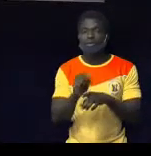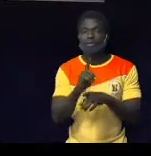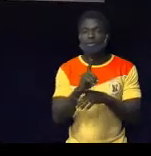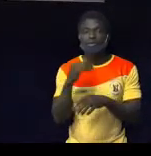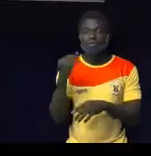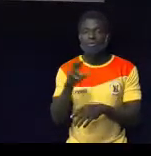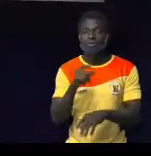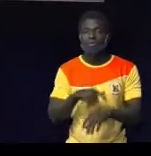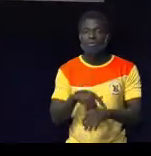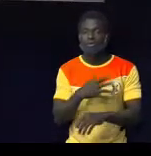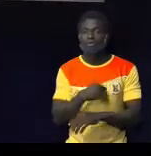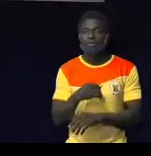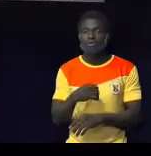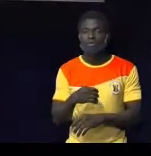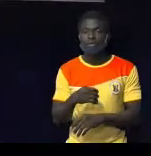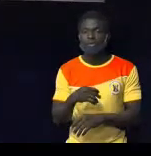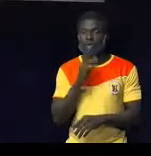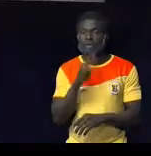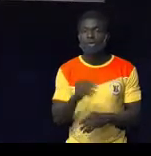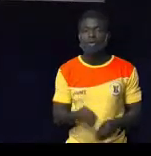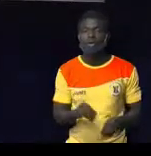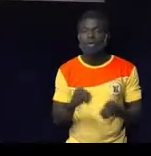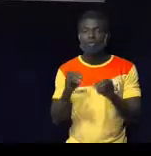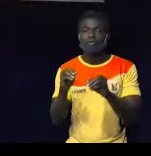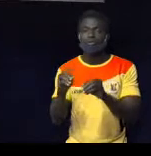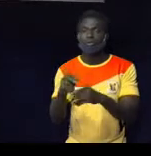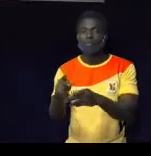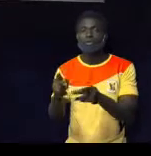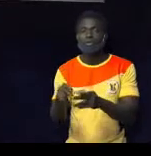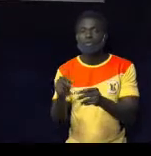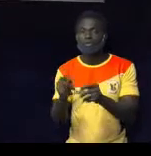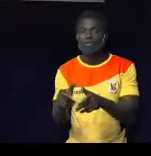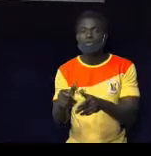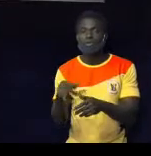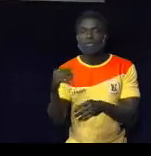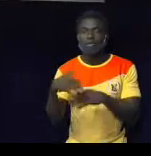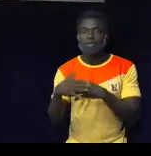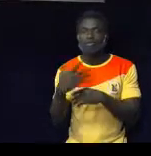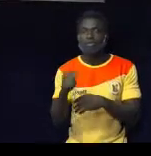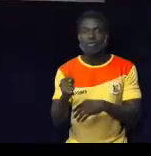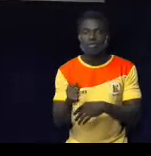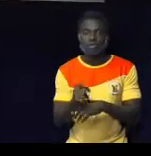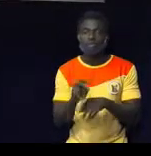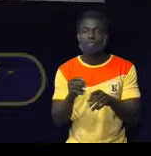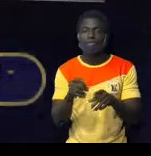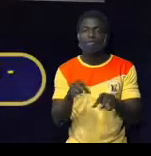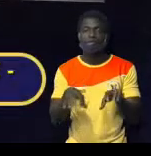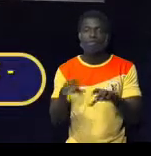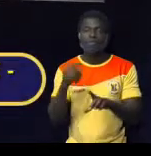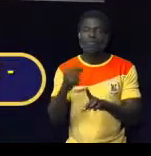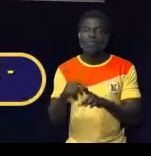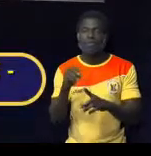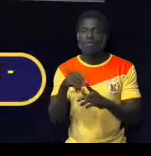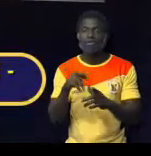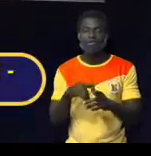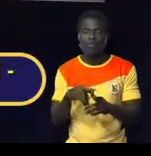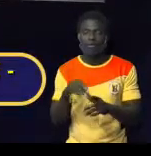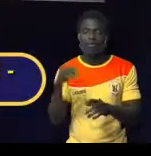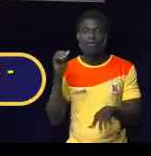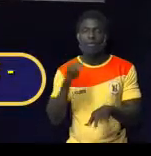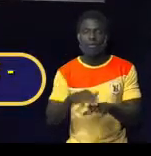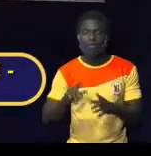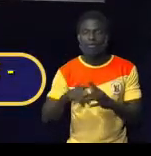Adverbs of time are placed immediately after the verb they qualify or at the beginning of a